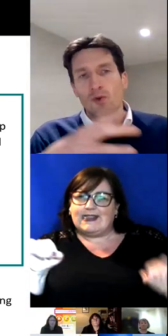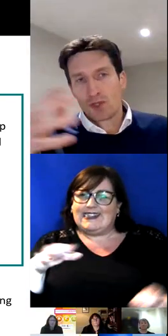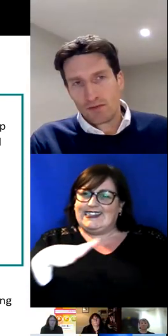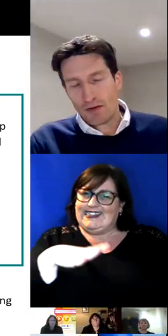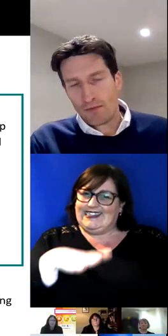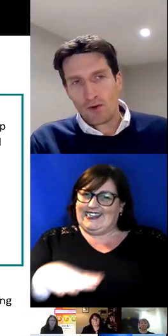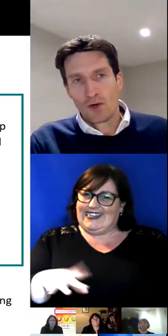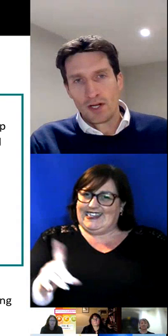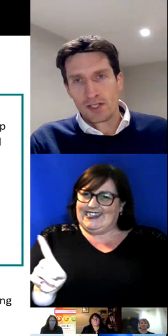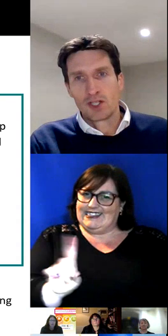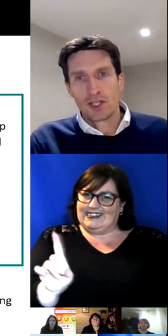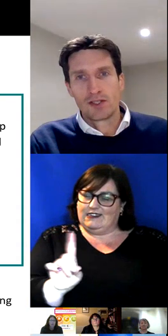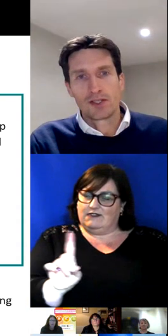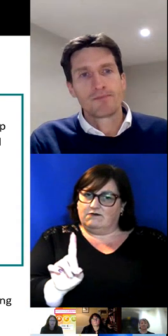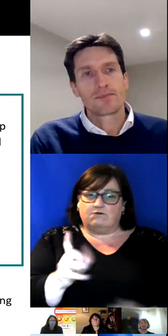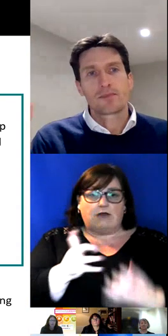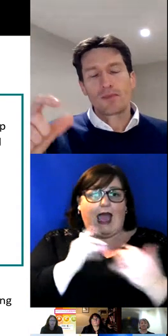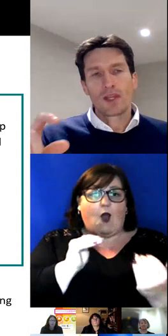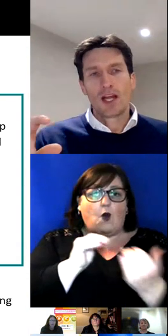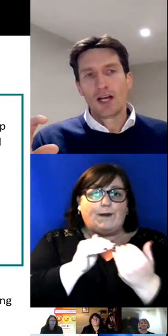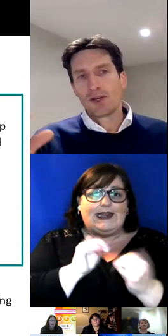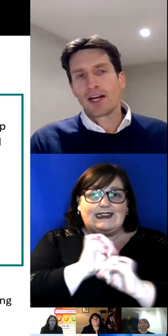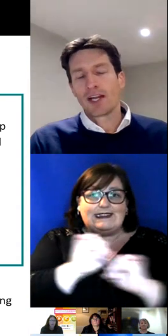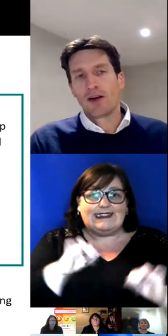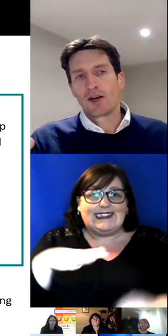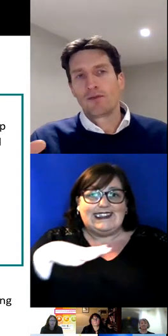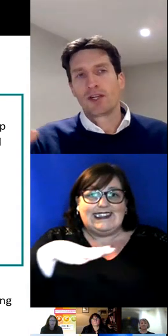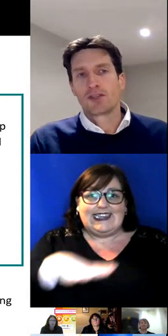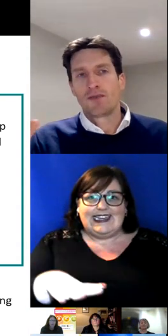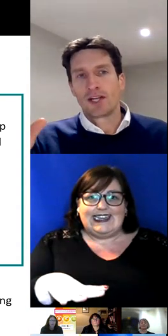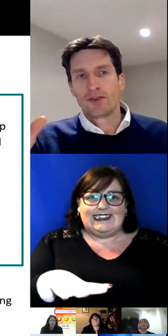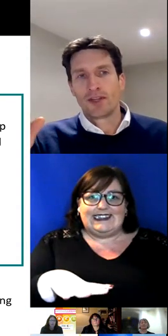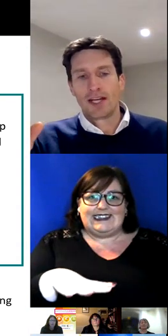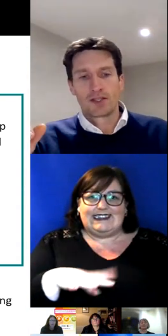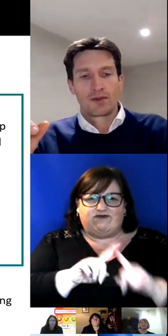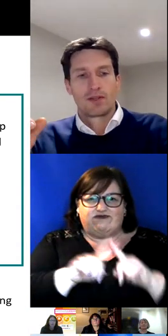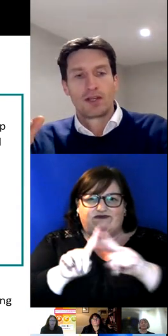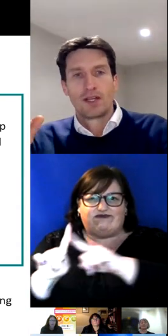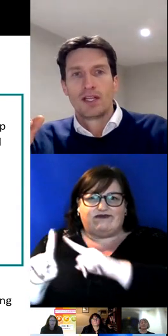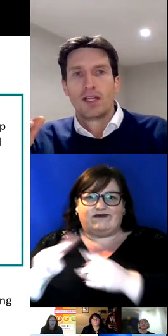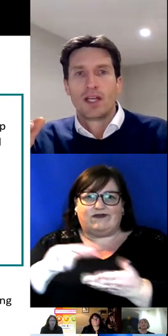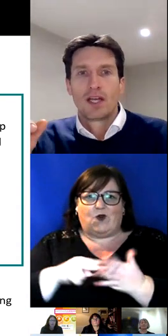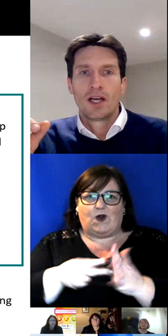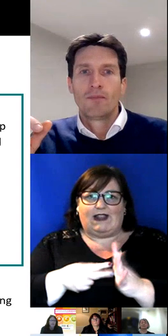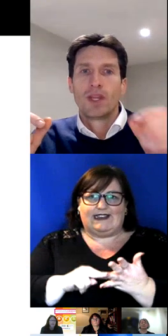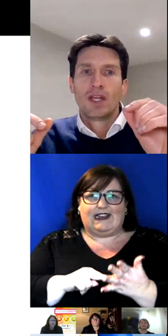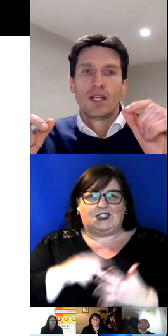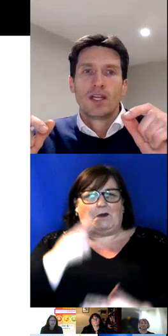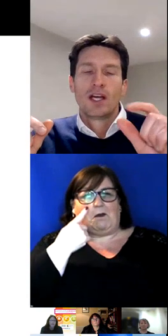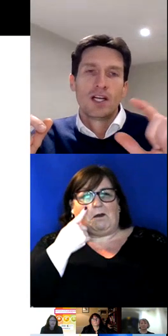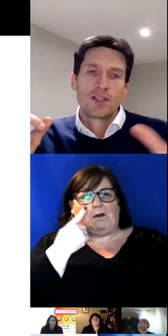all sorts of different organisations. Erica, if you could just flick on to the next.